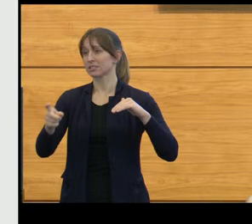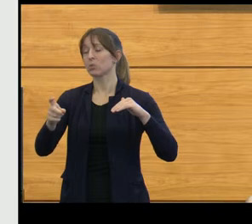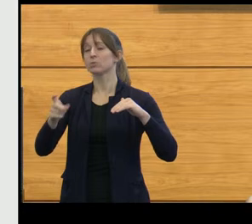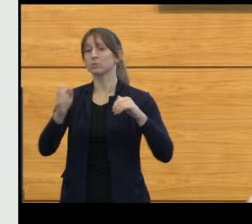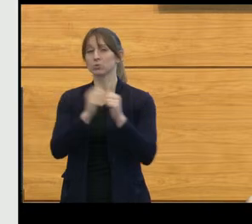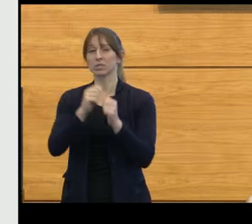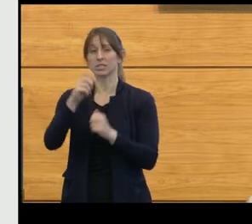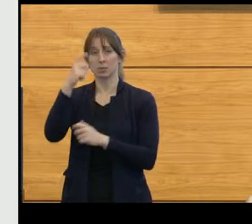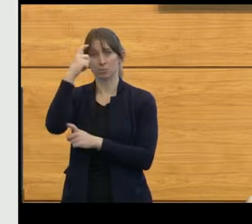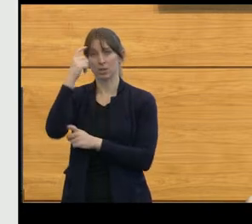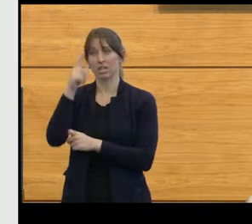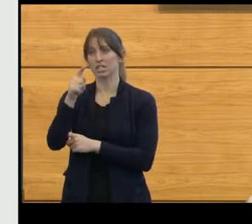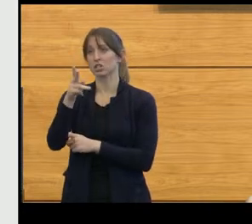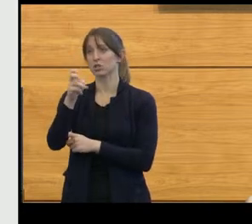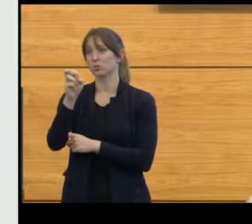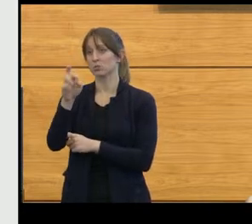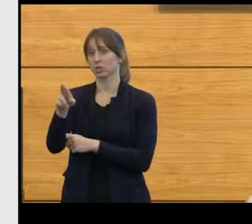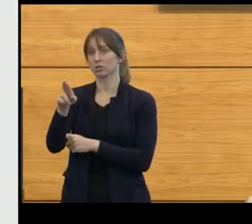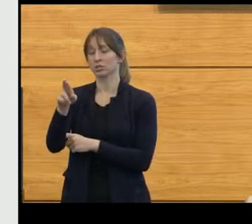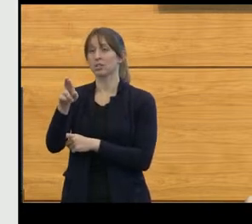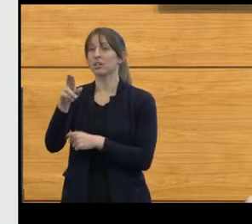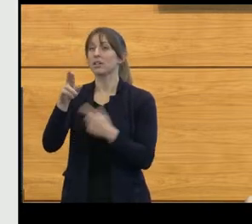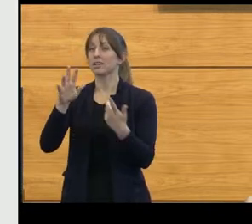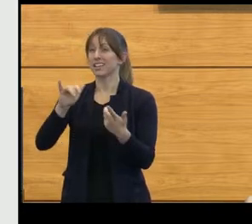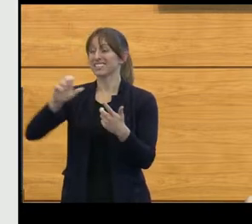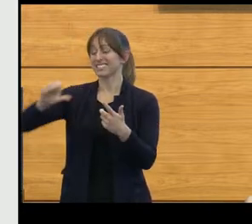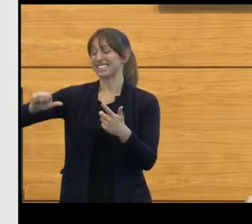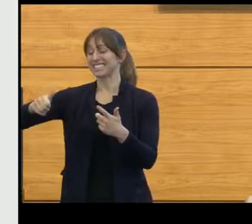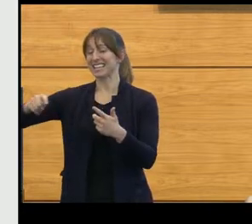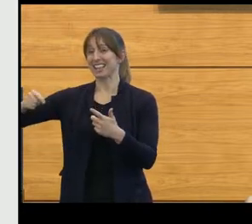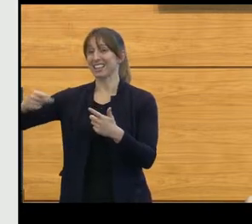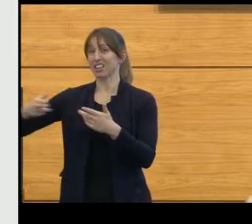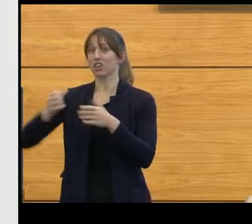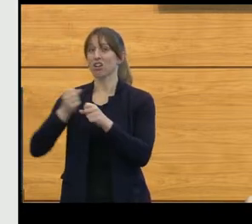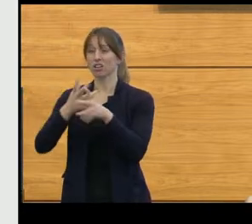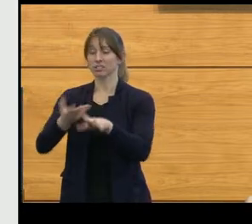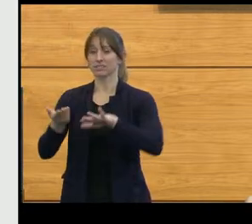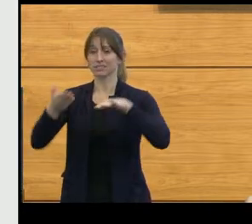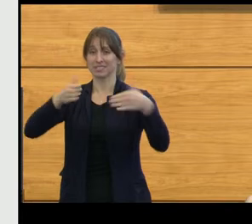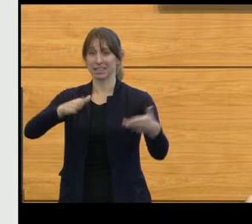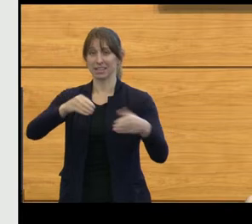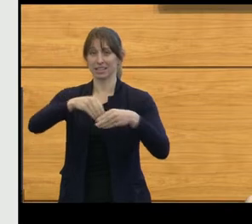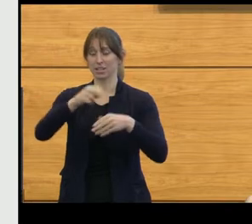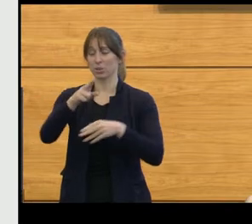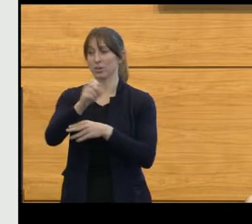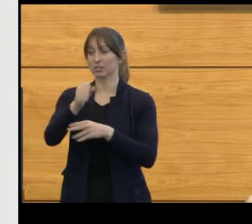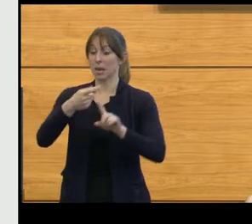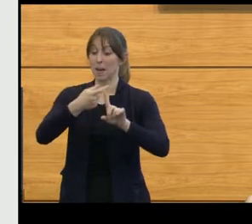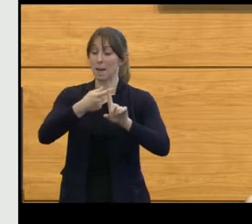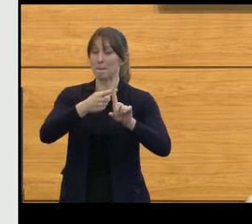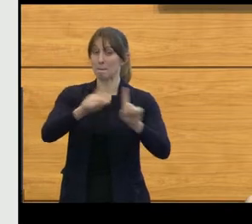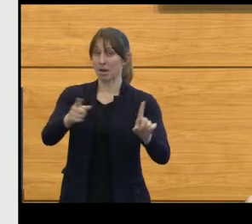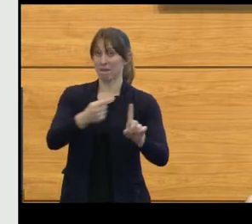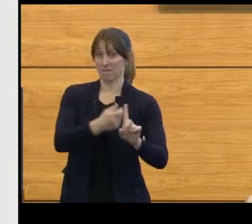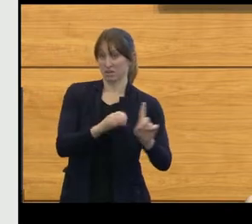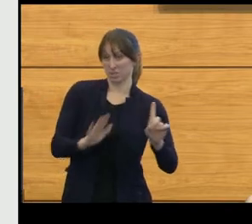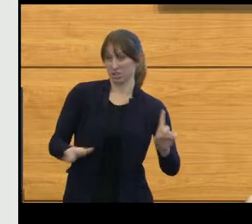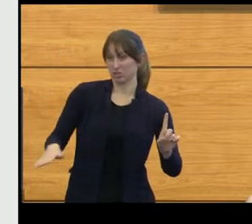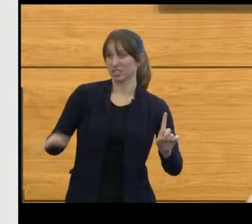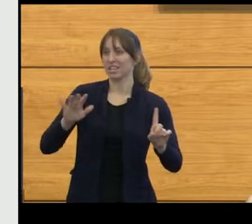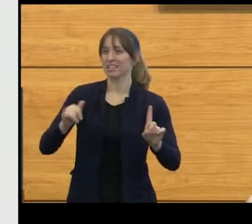tumor. It's the 10th leading cause of death in the US, but among children, it's the leading cause